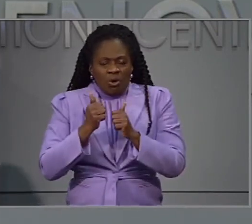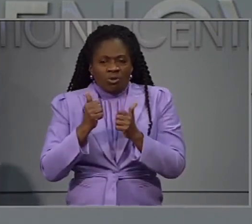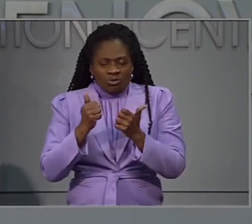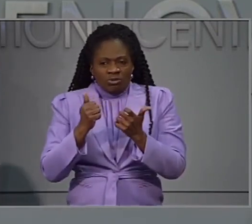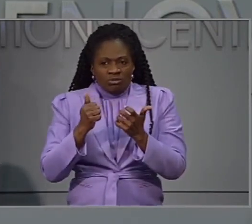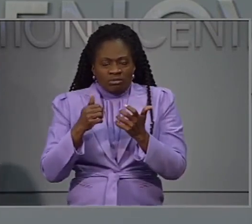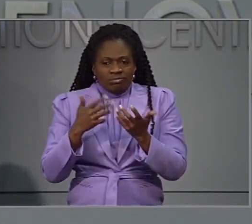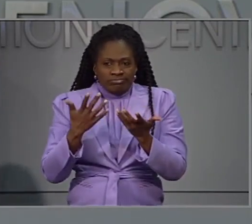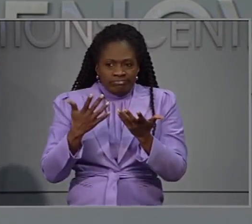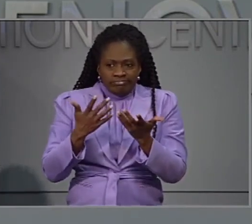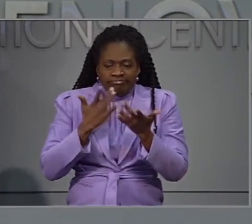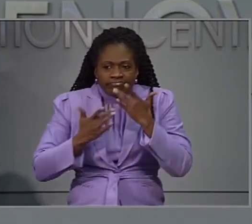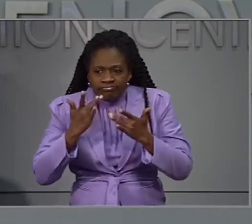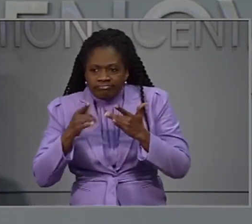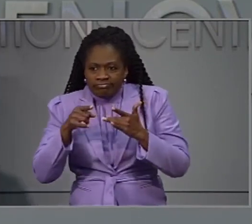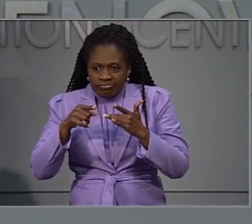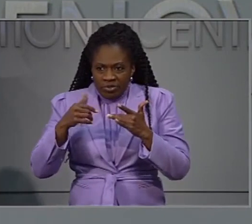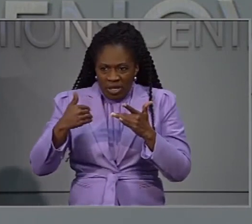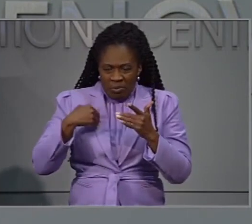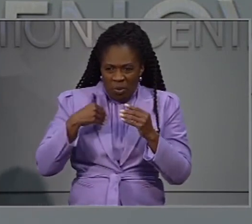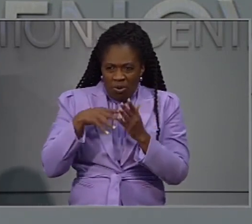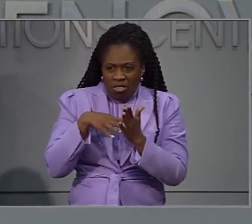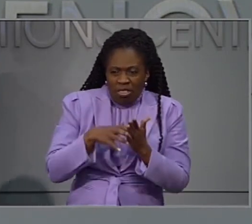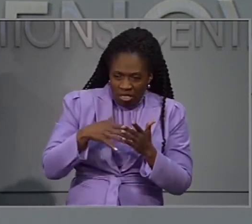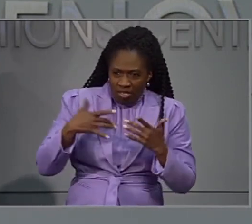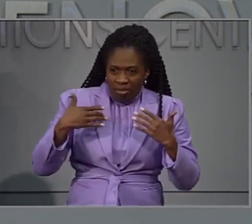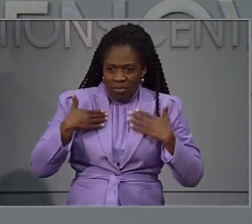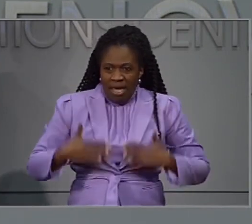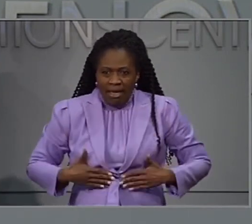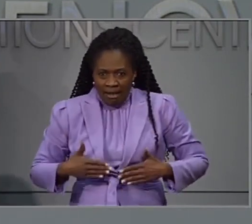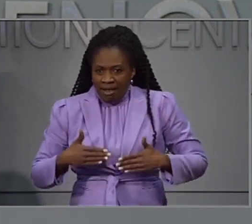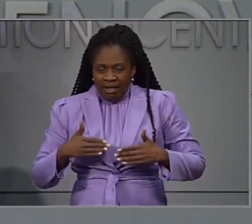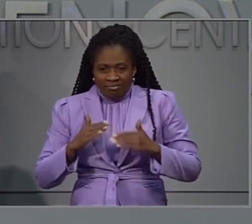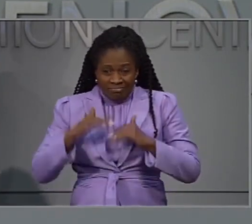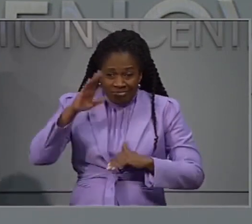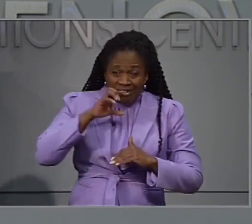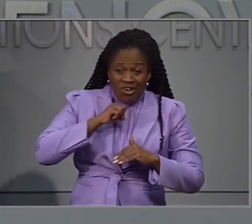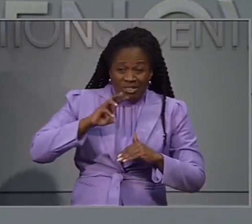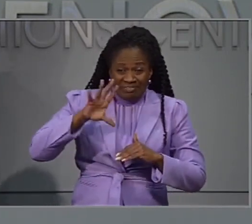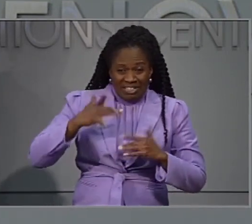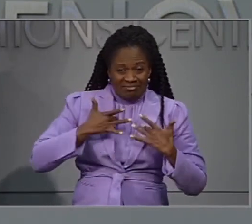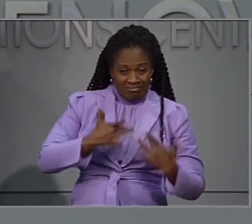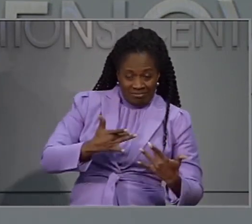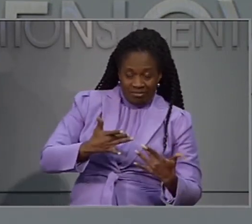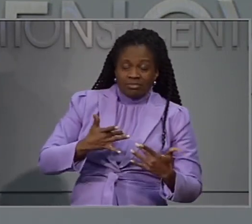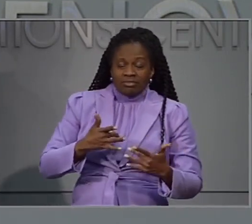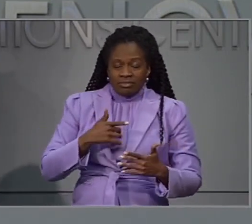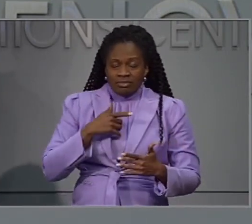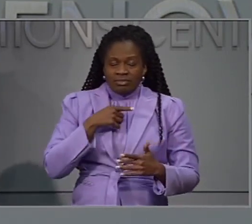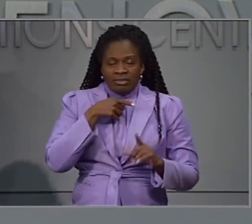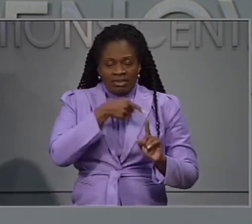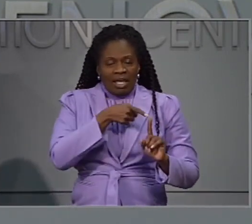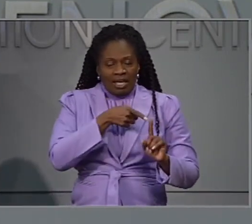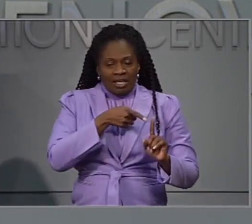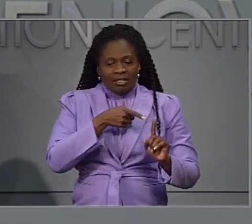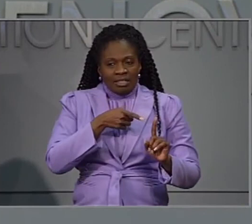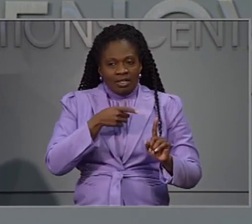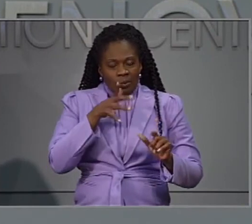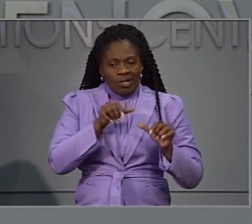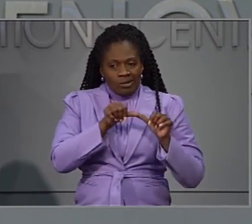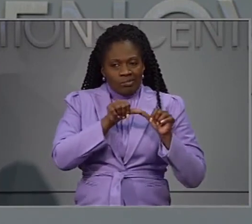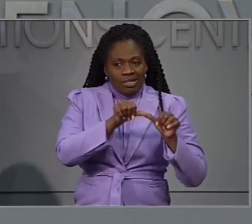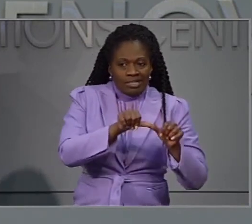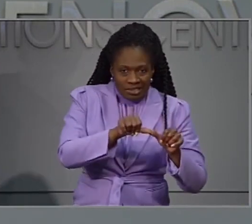in the state. We know they're both medically frail and most likely to be over the age of 65. So they are certainly and will